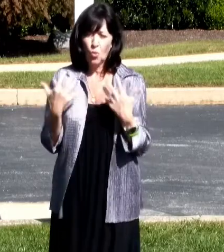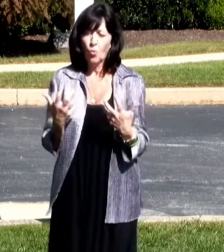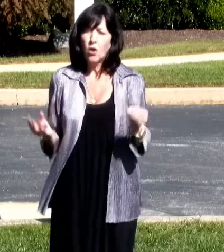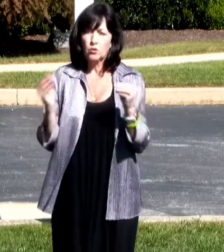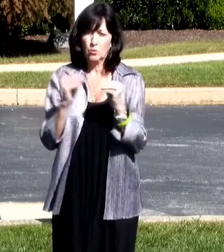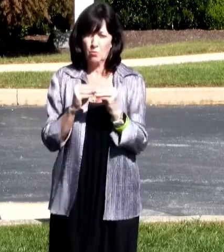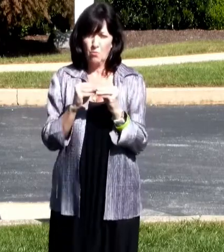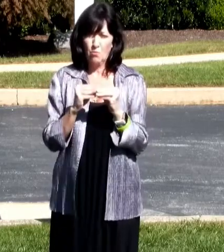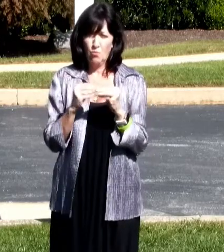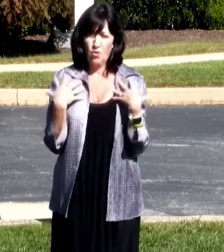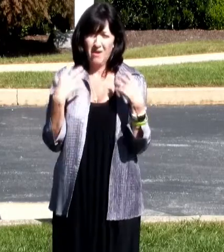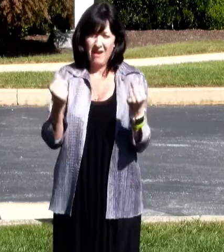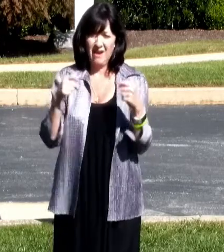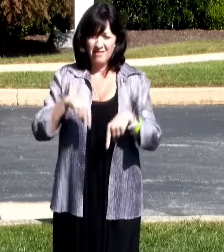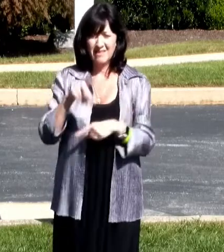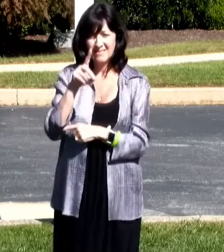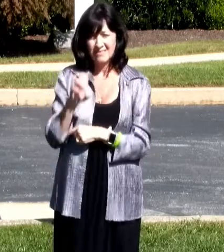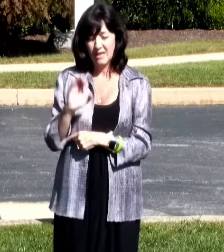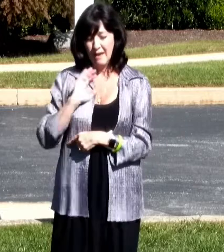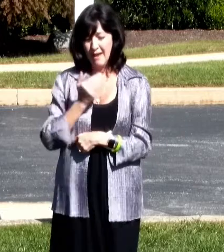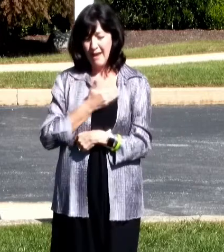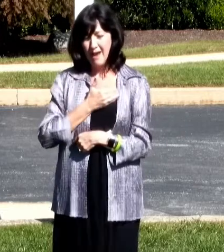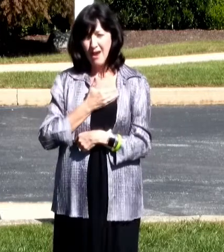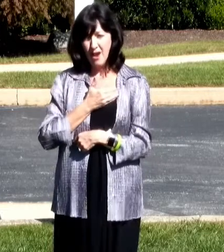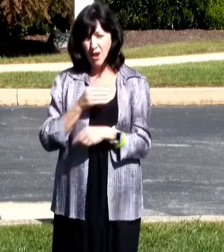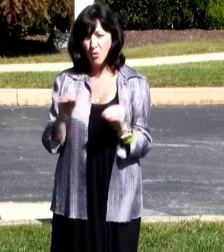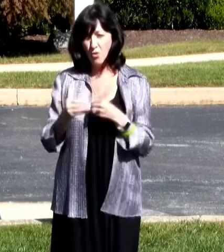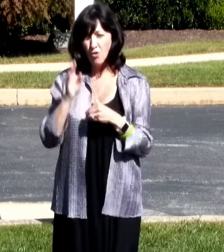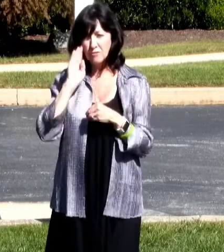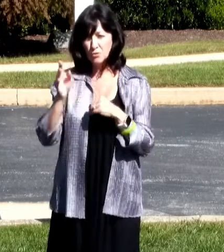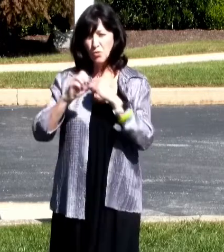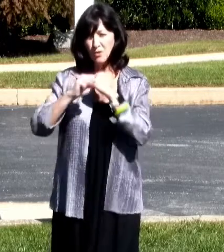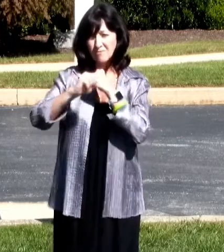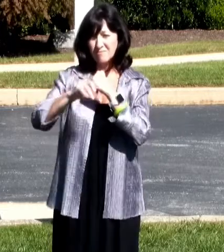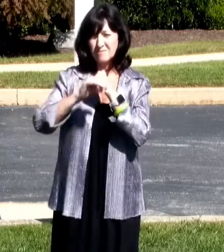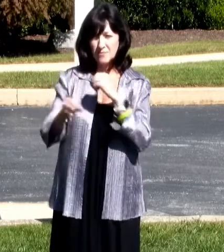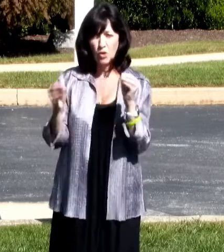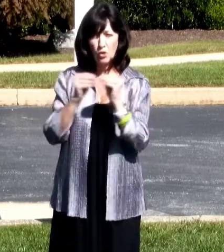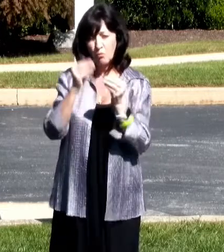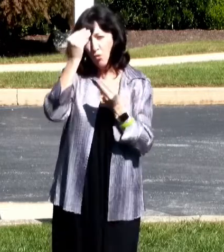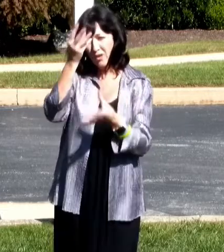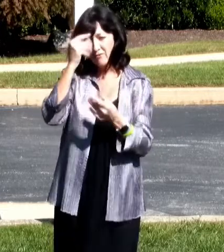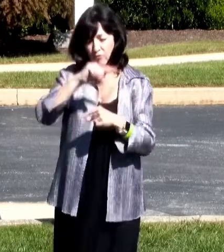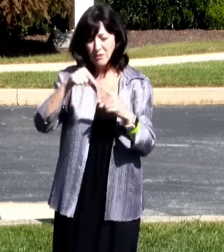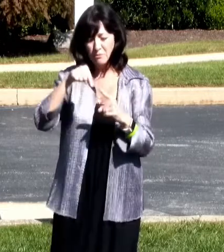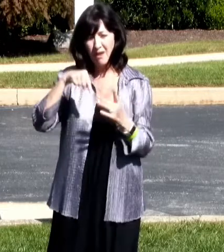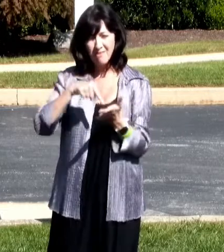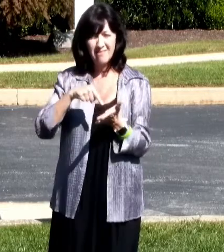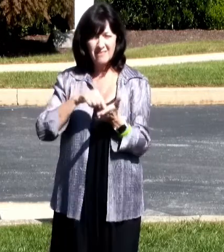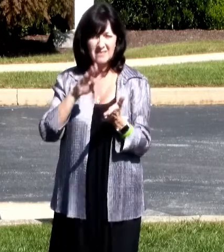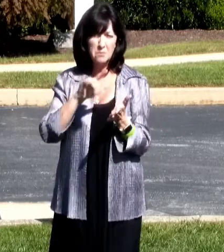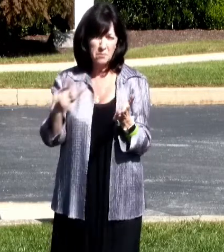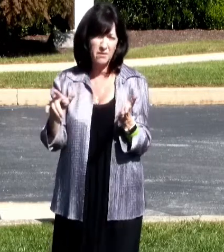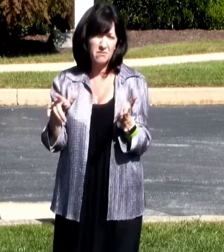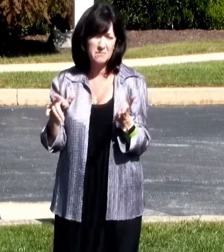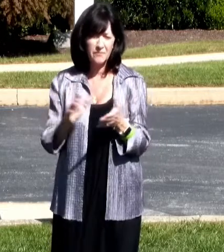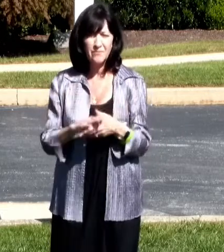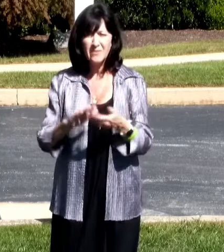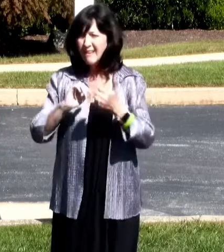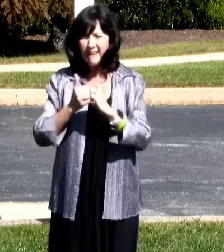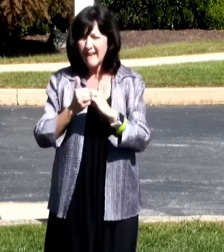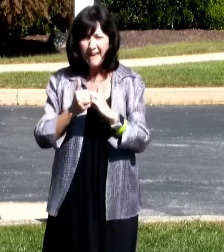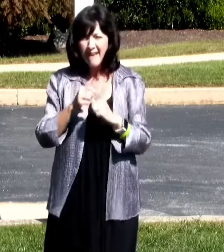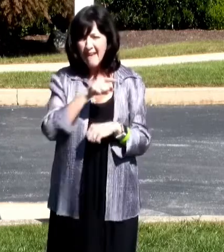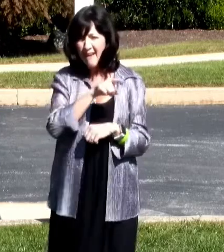Now, our office will be issuing a bulletin in the very near future with more information about this bill, as well as how individuals